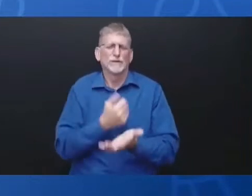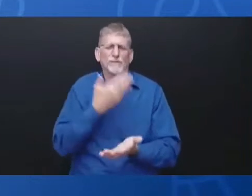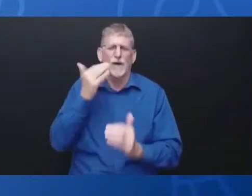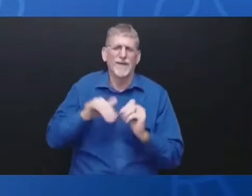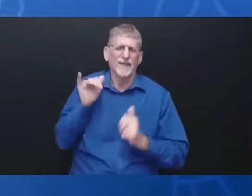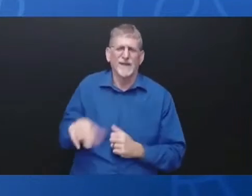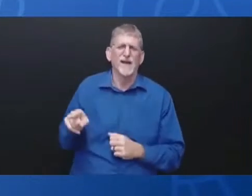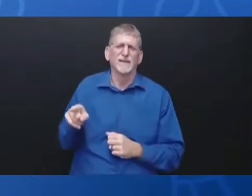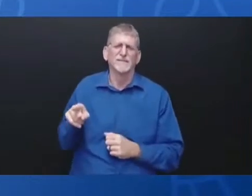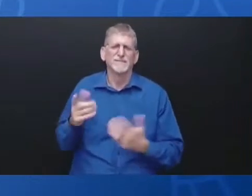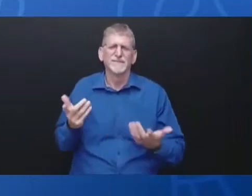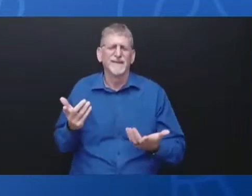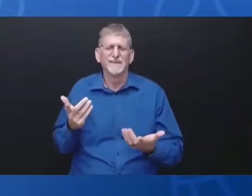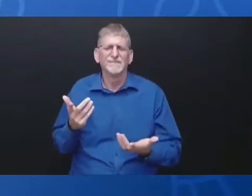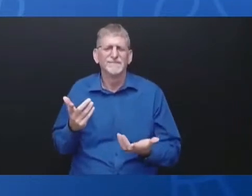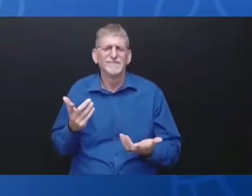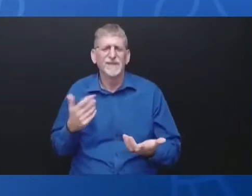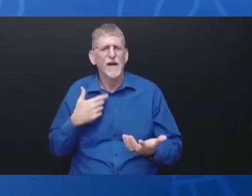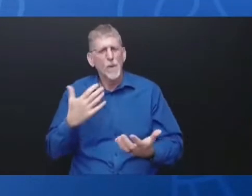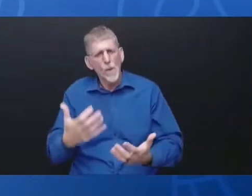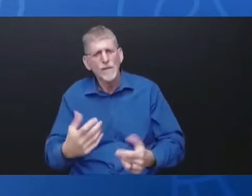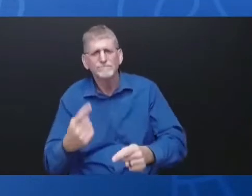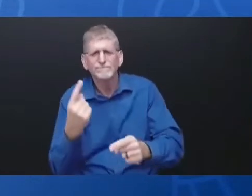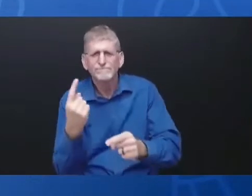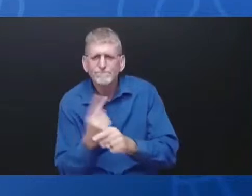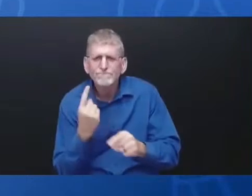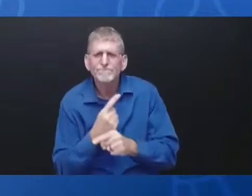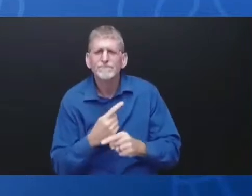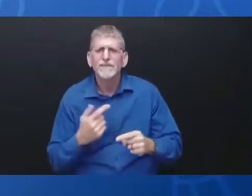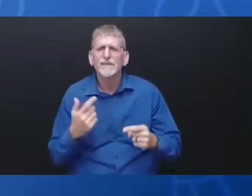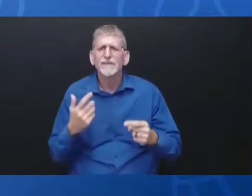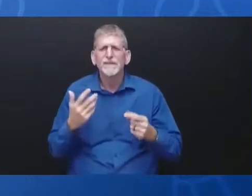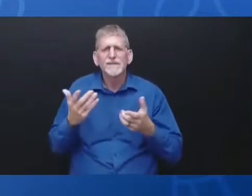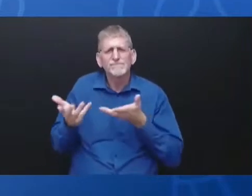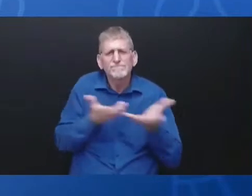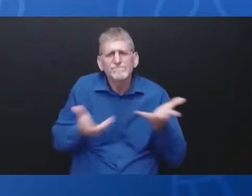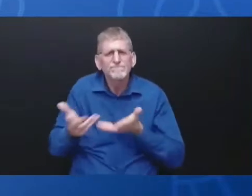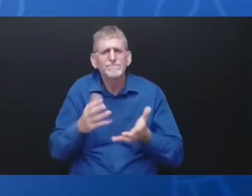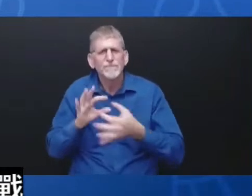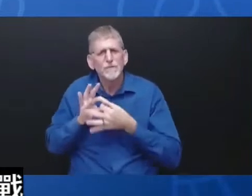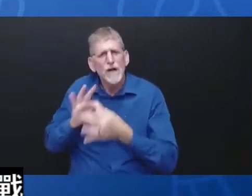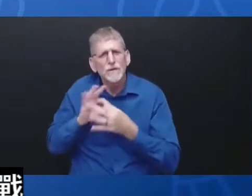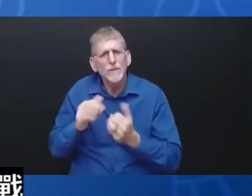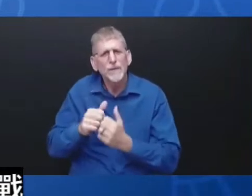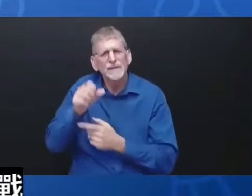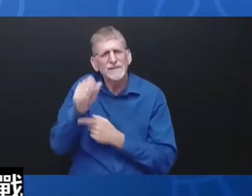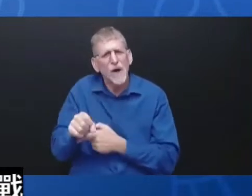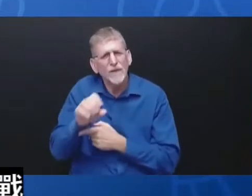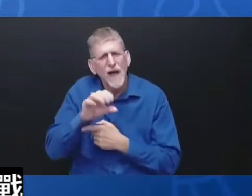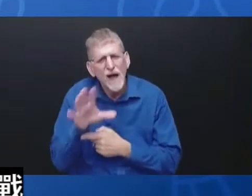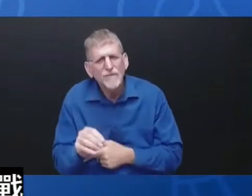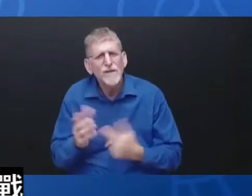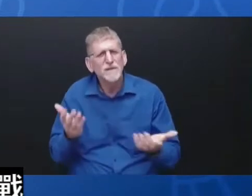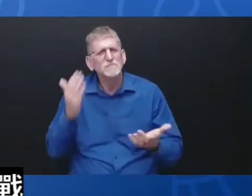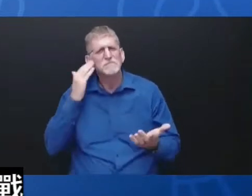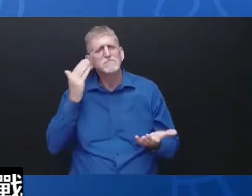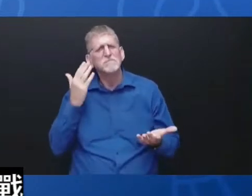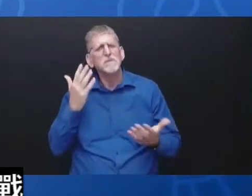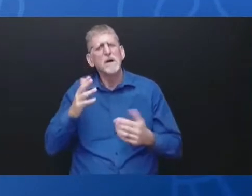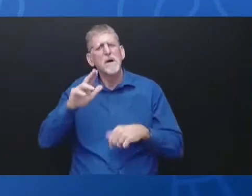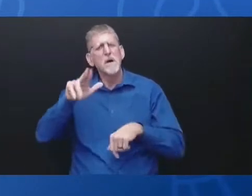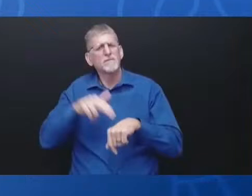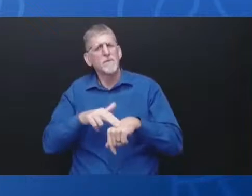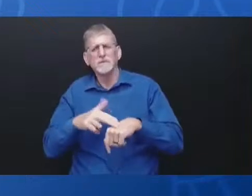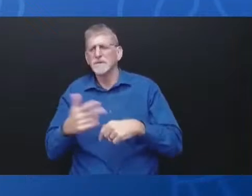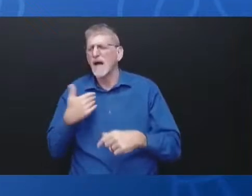decent level of diplomacy with South Africa. There are some challenges, but you want people in each embassy who can actually facilitate